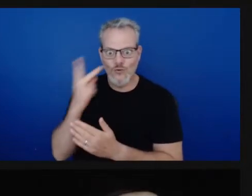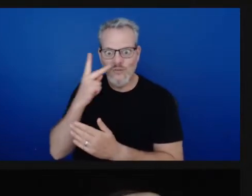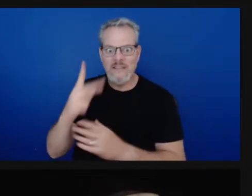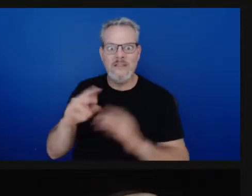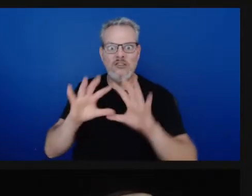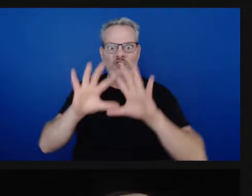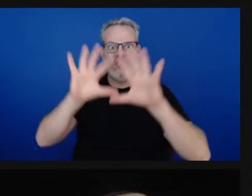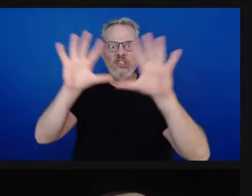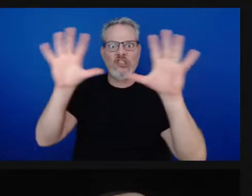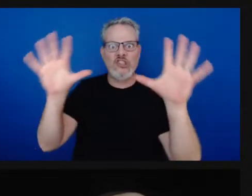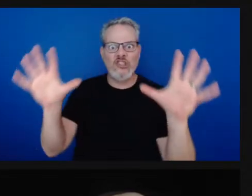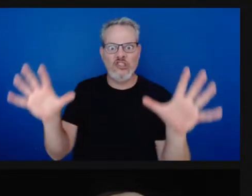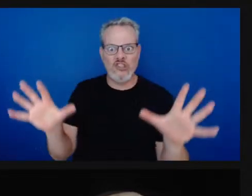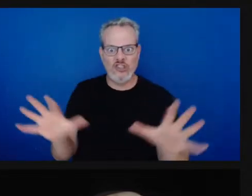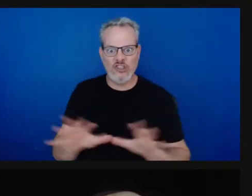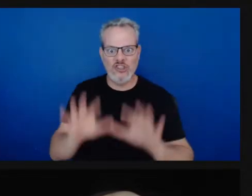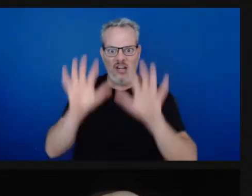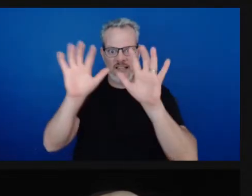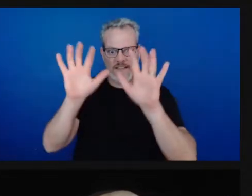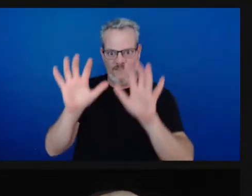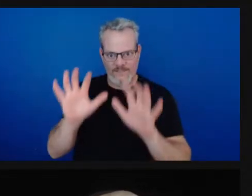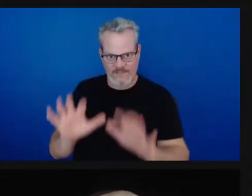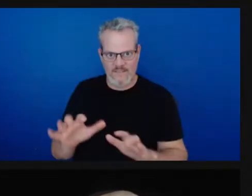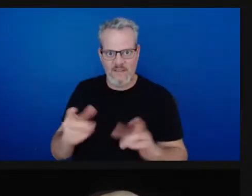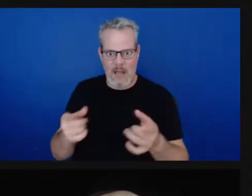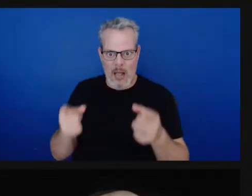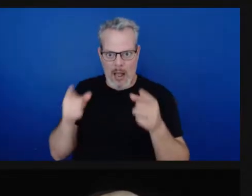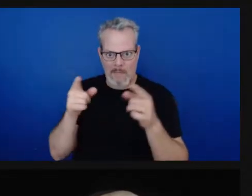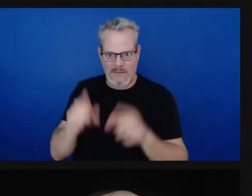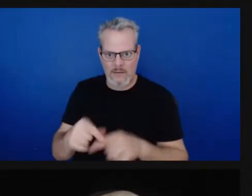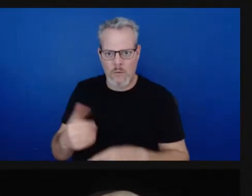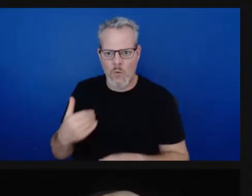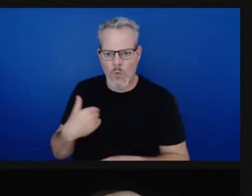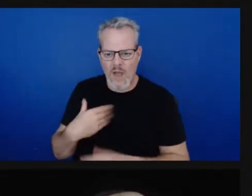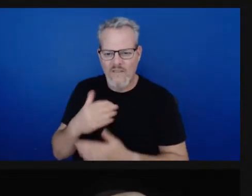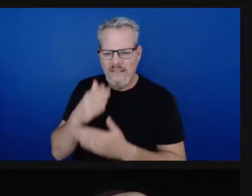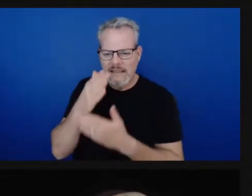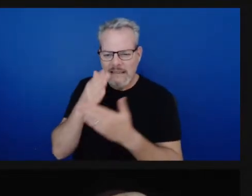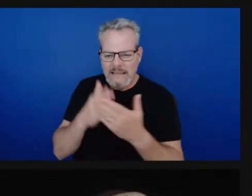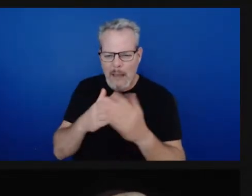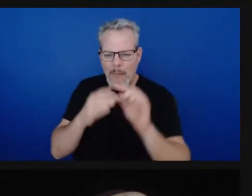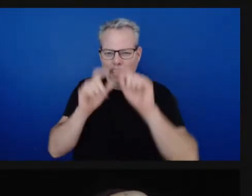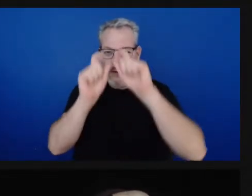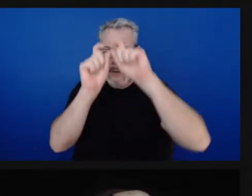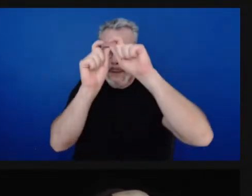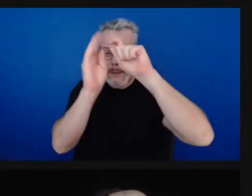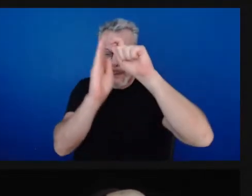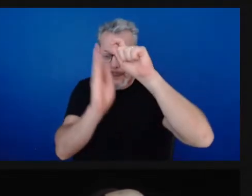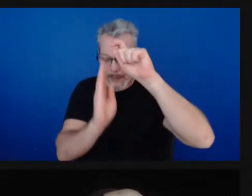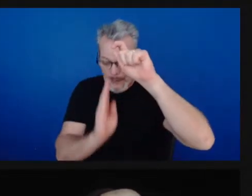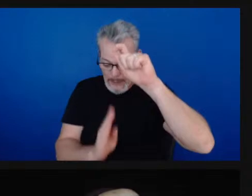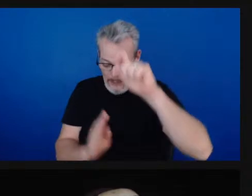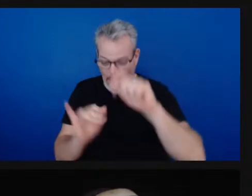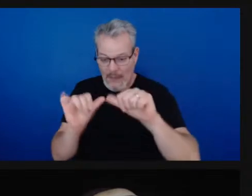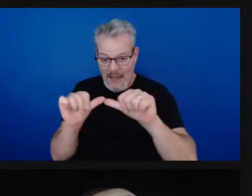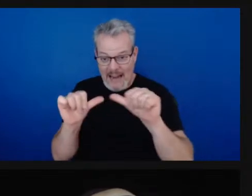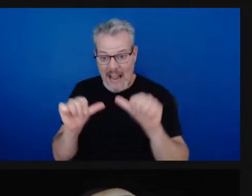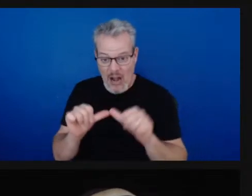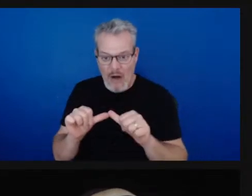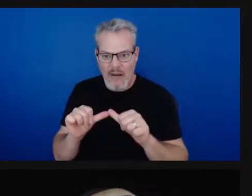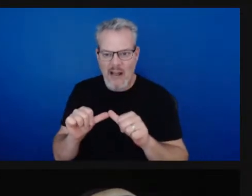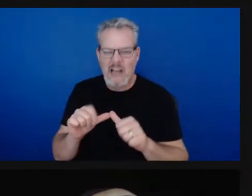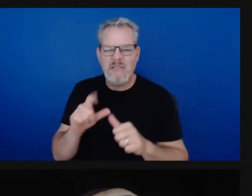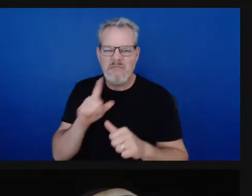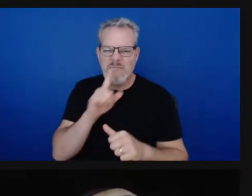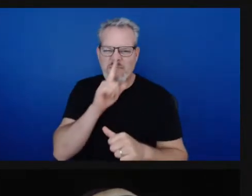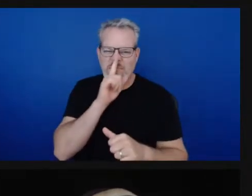happening. There is a little bit of error here. These earthquakes right here should really all be on this